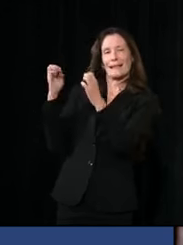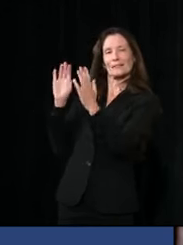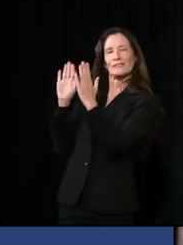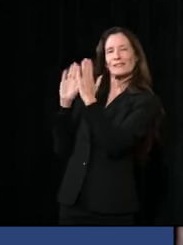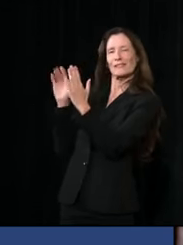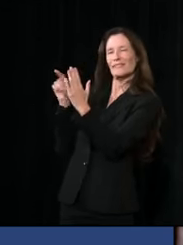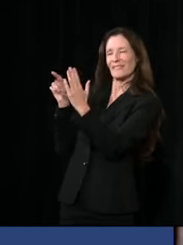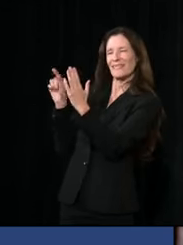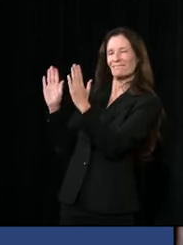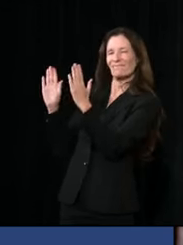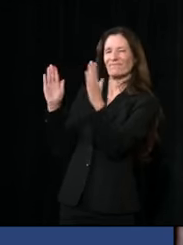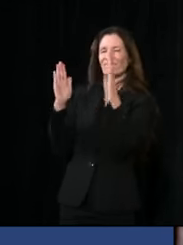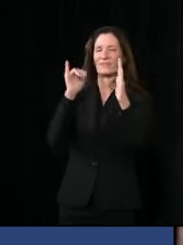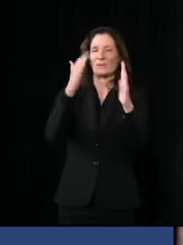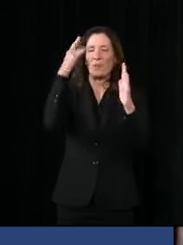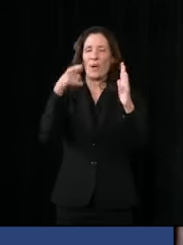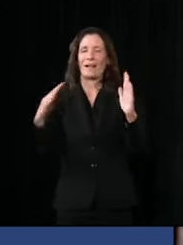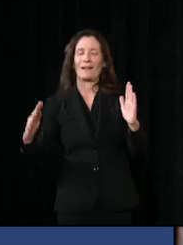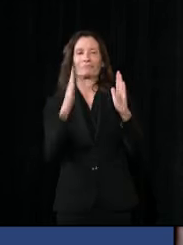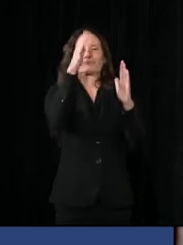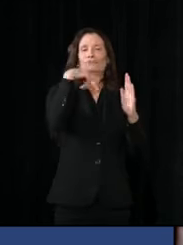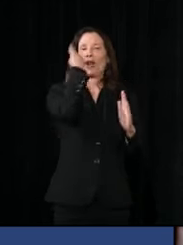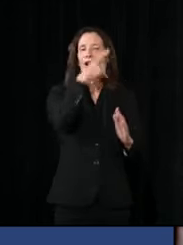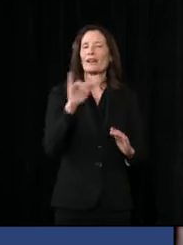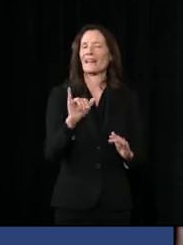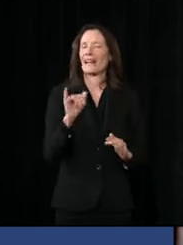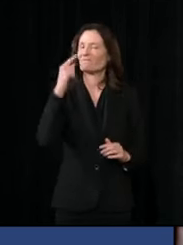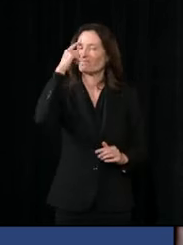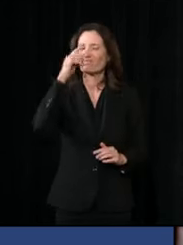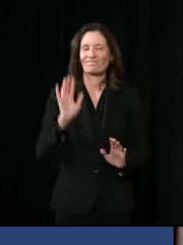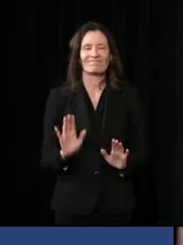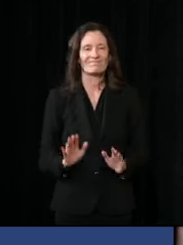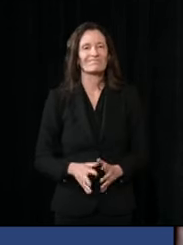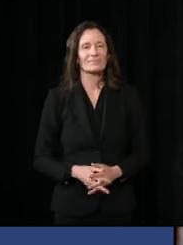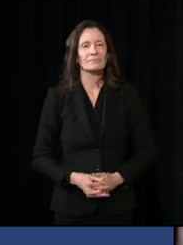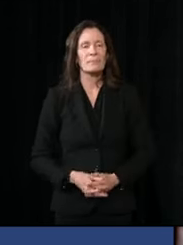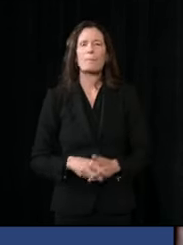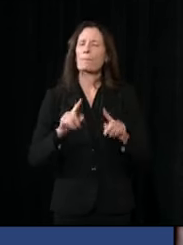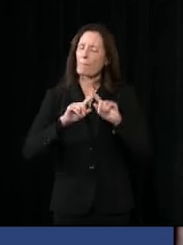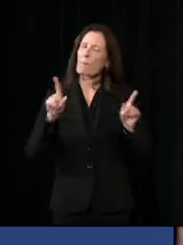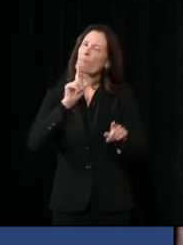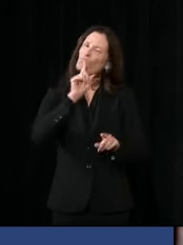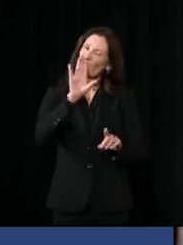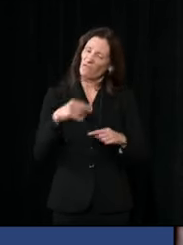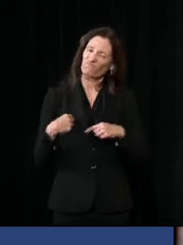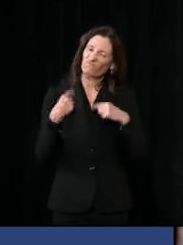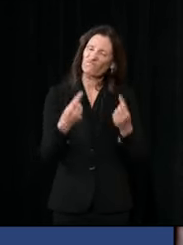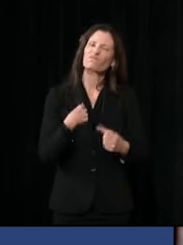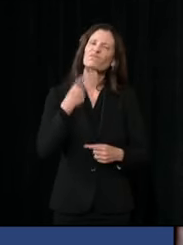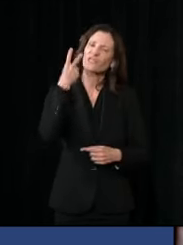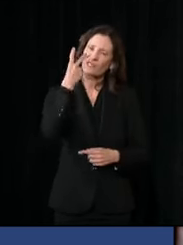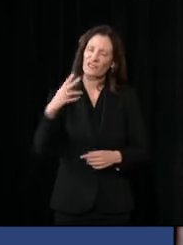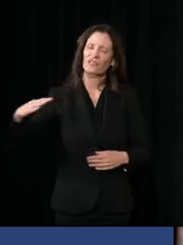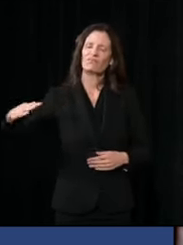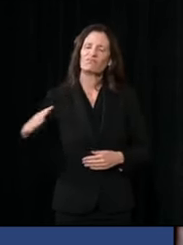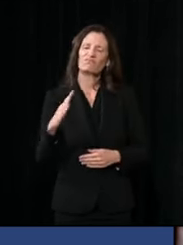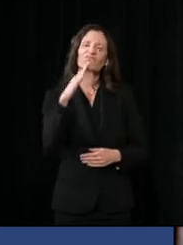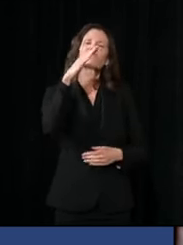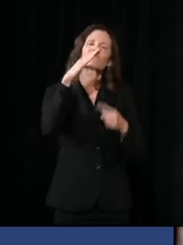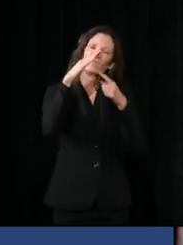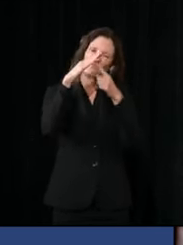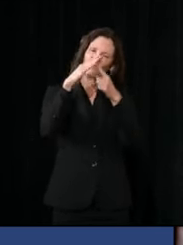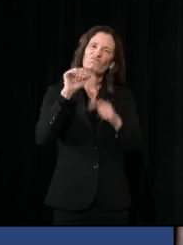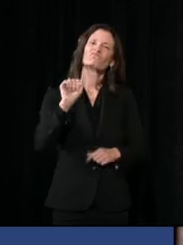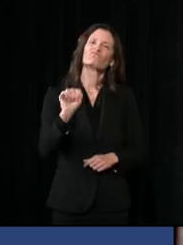our sense, what we've seen is a flattening, that the rate of increase has gone down. We still have more cases